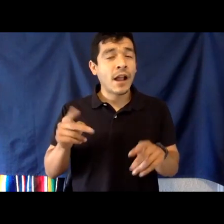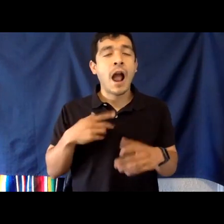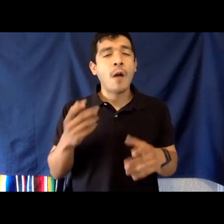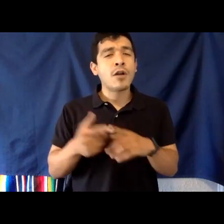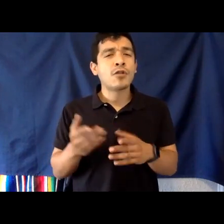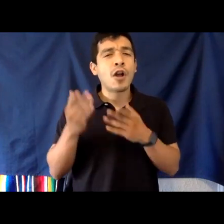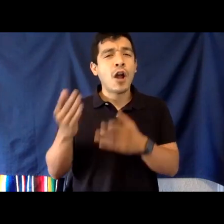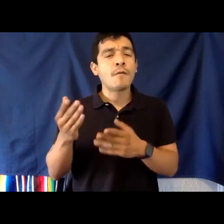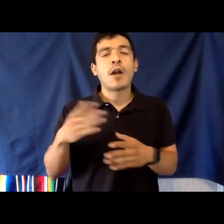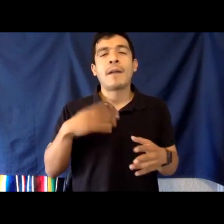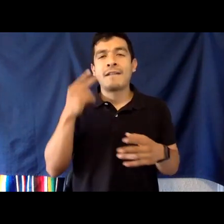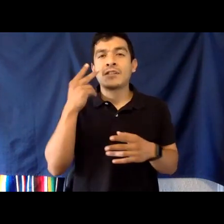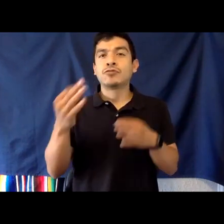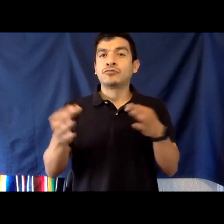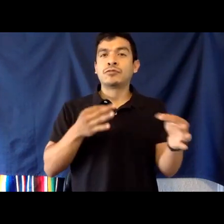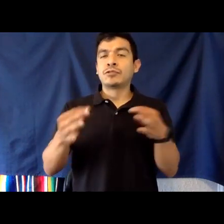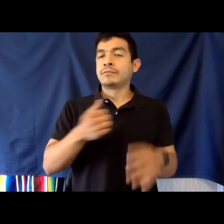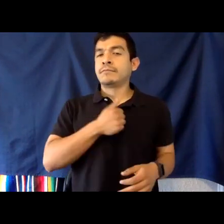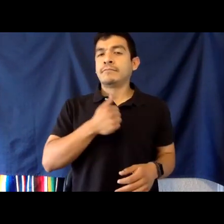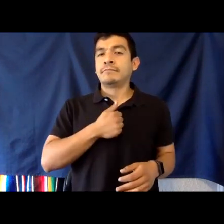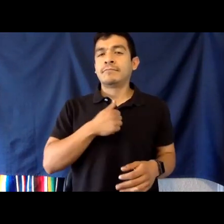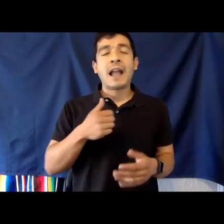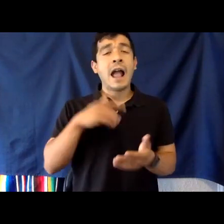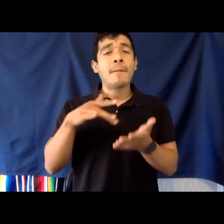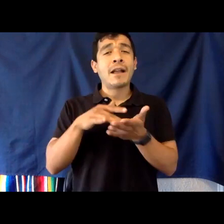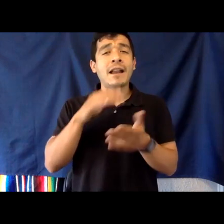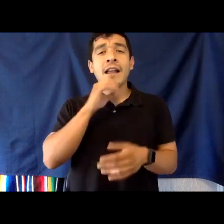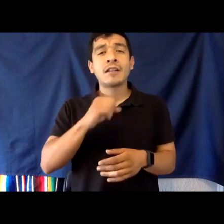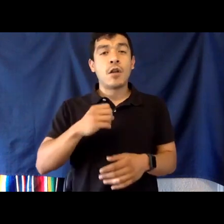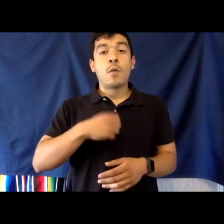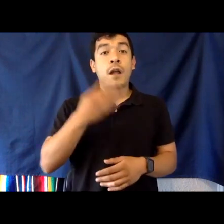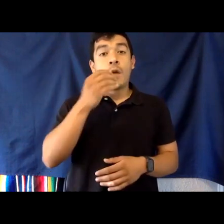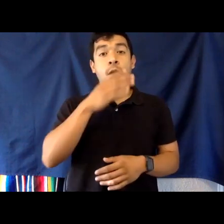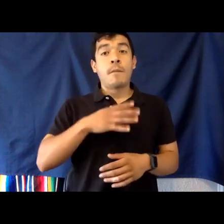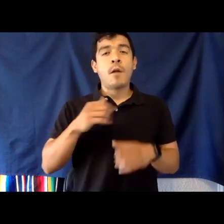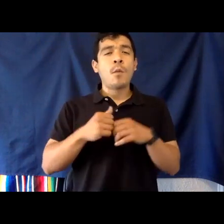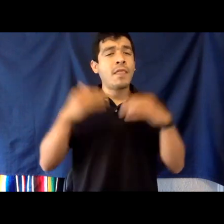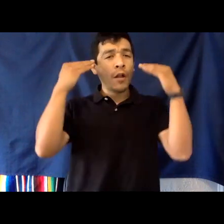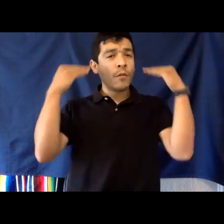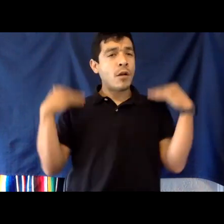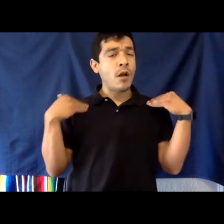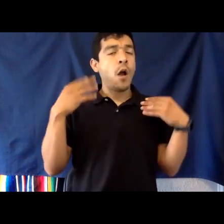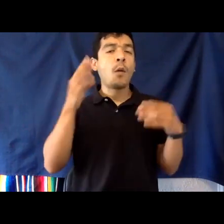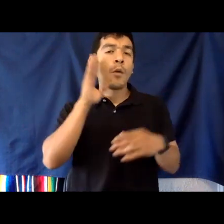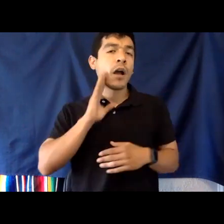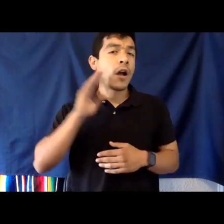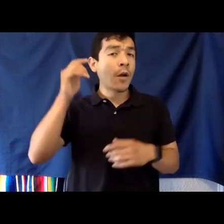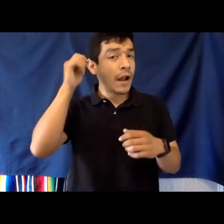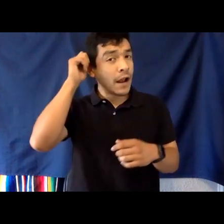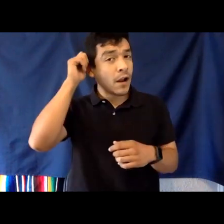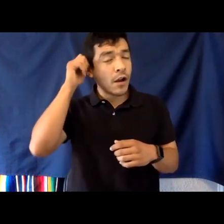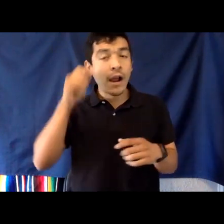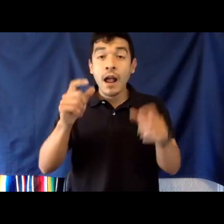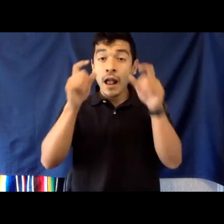a visual description of myself. I am a middle-aged white woman with shoulder-length brown hair, glasses, and a